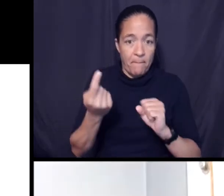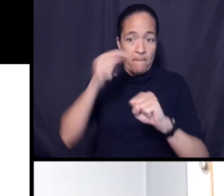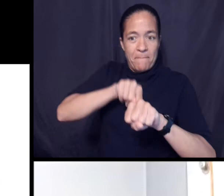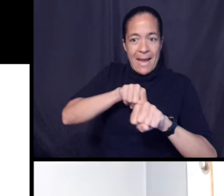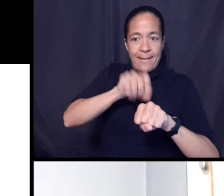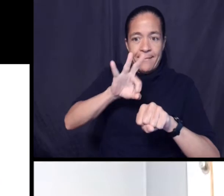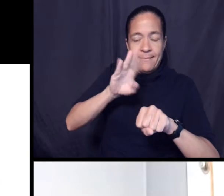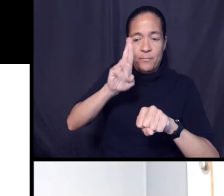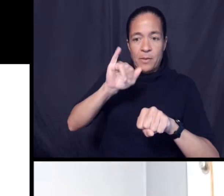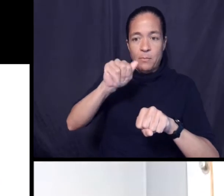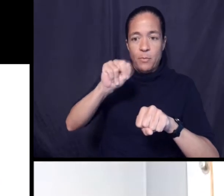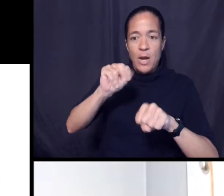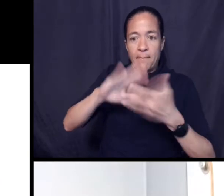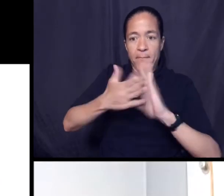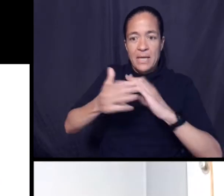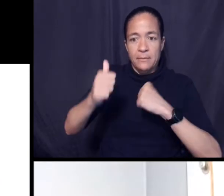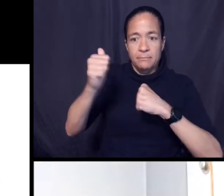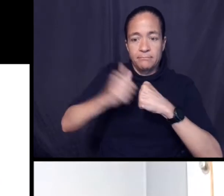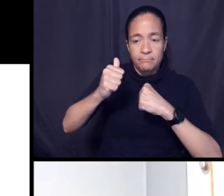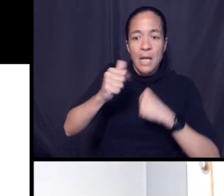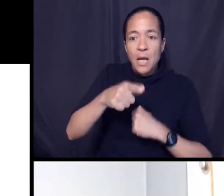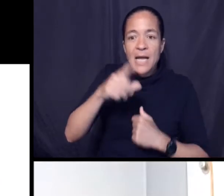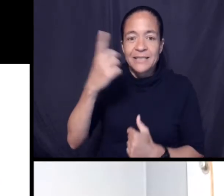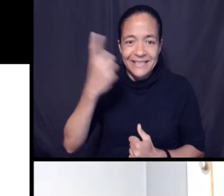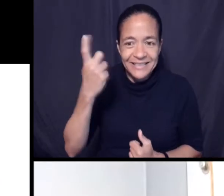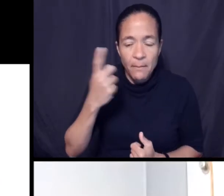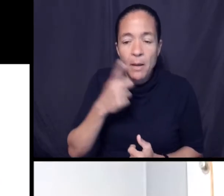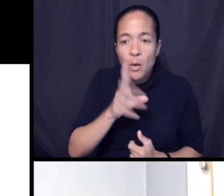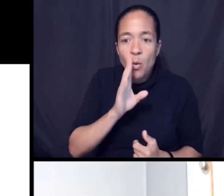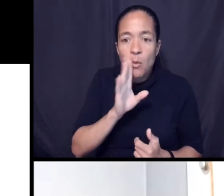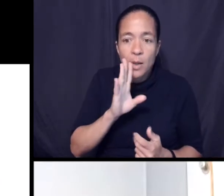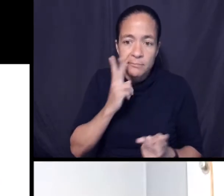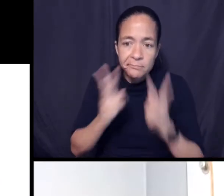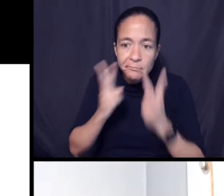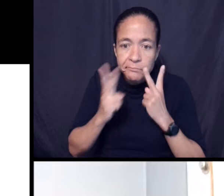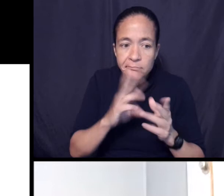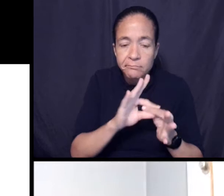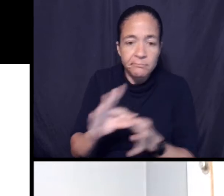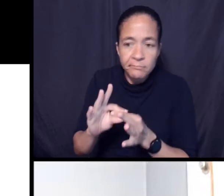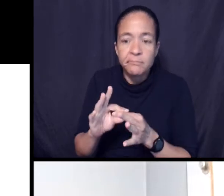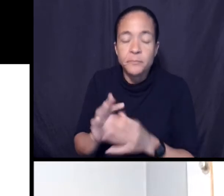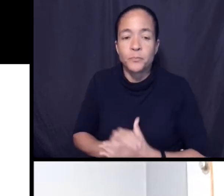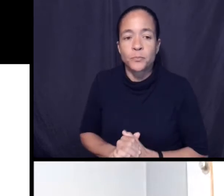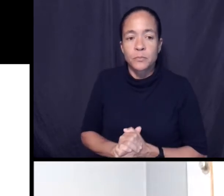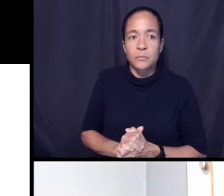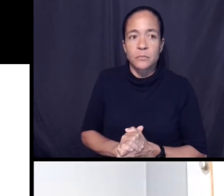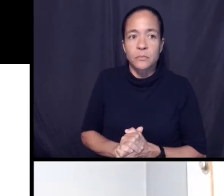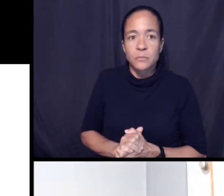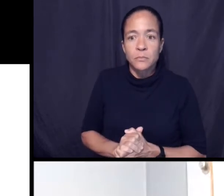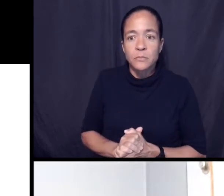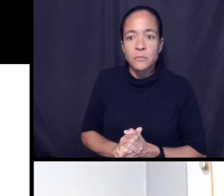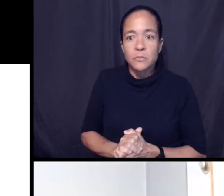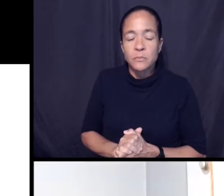these show calcification, which is another thing that can be seen in association with congenital CMV.